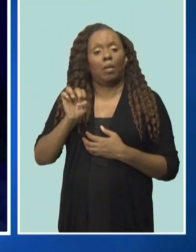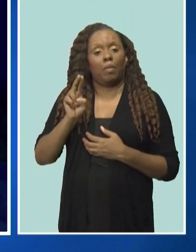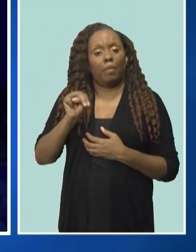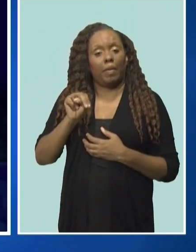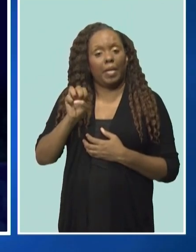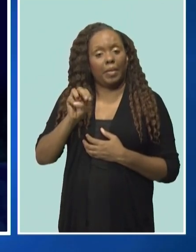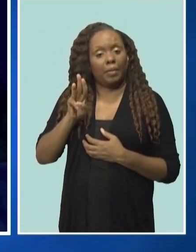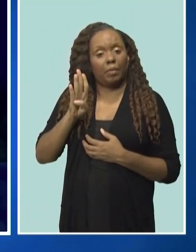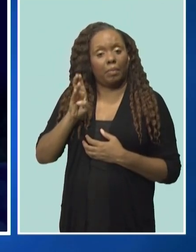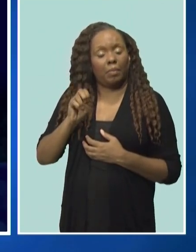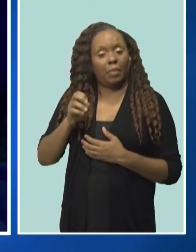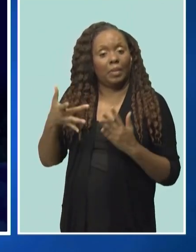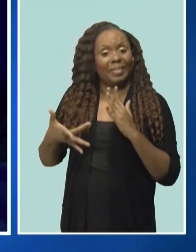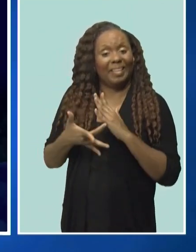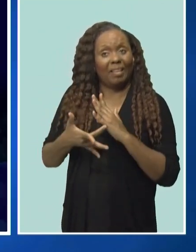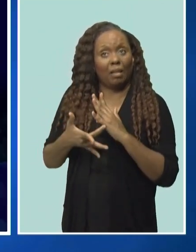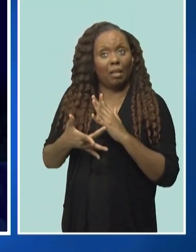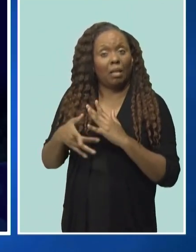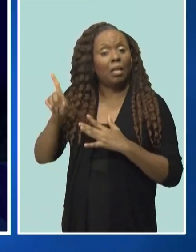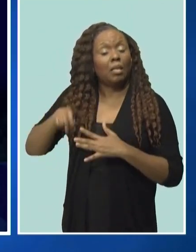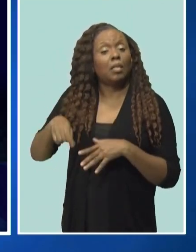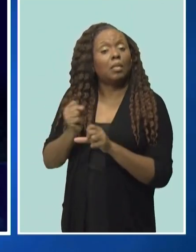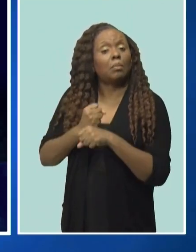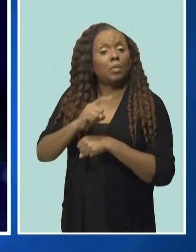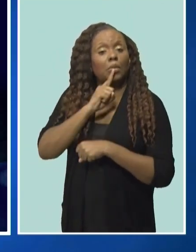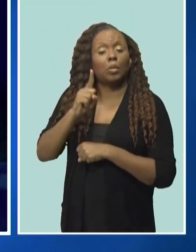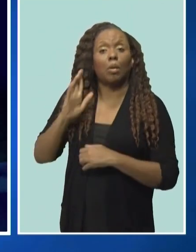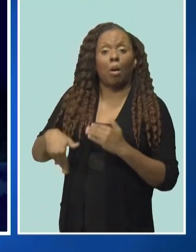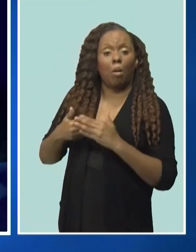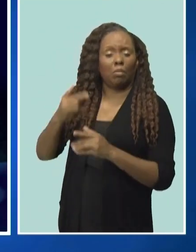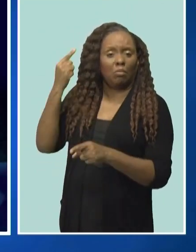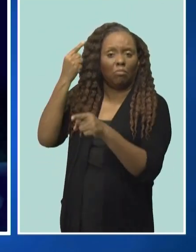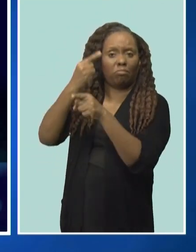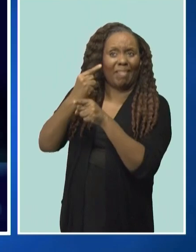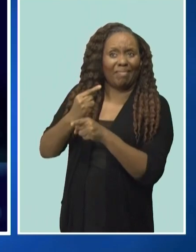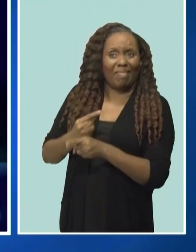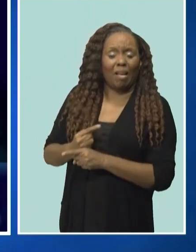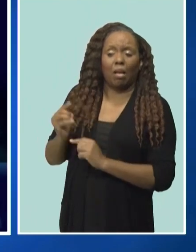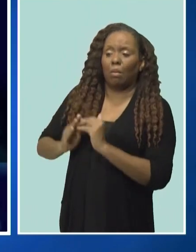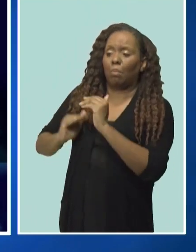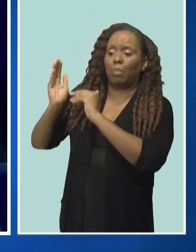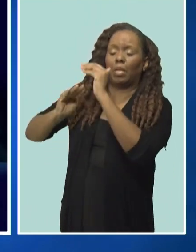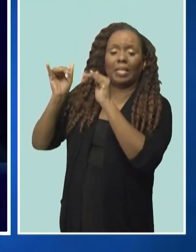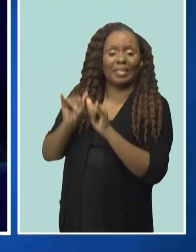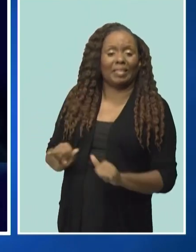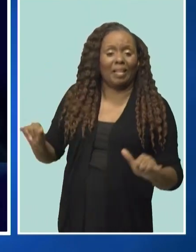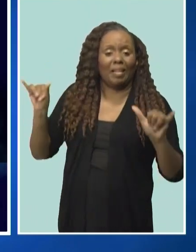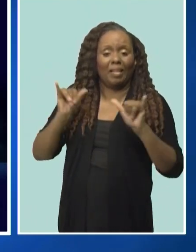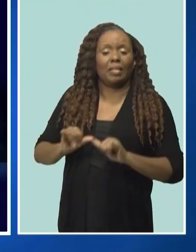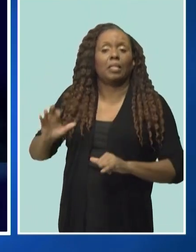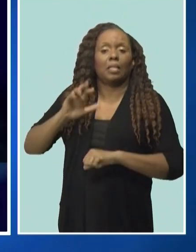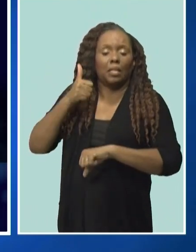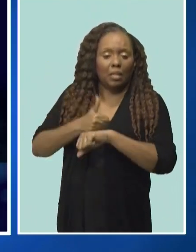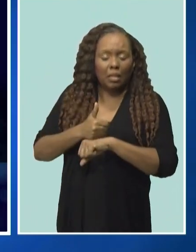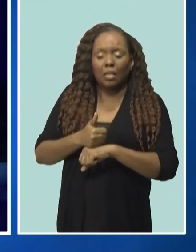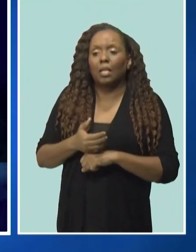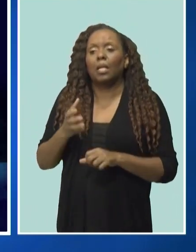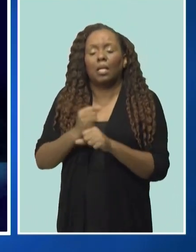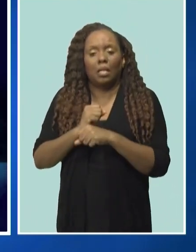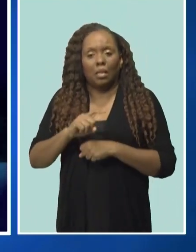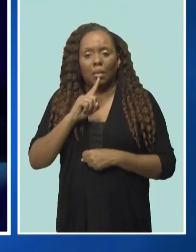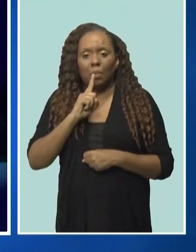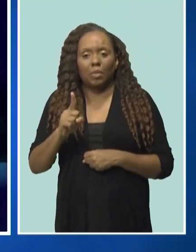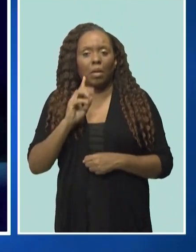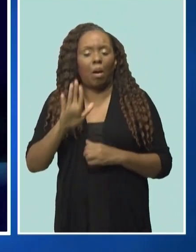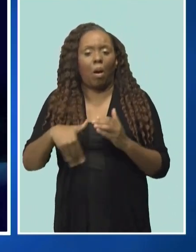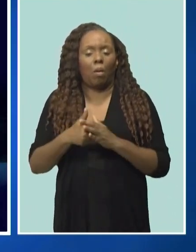to ensure that appropriate building standards are put in place and we factor in resilience into the design